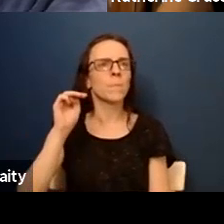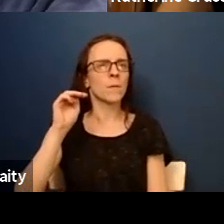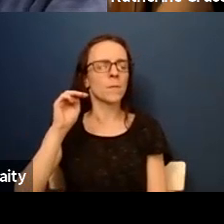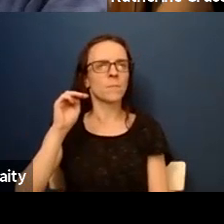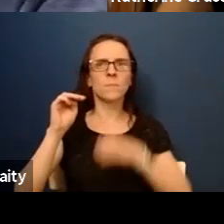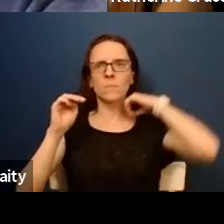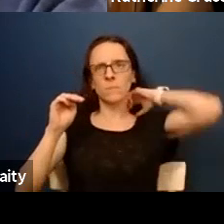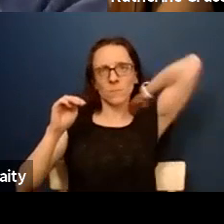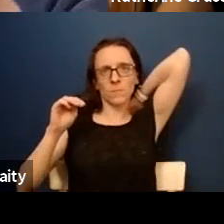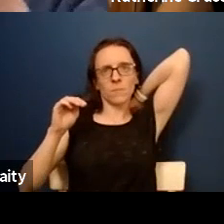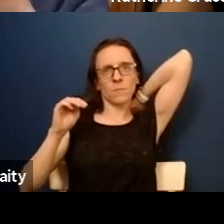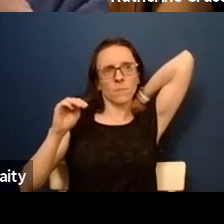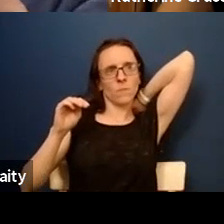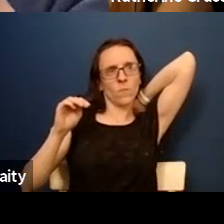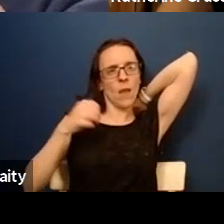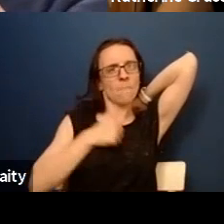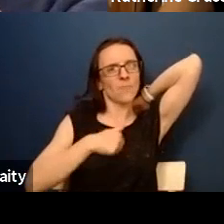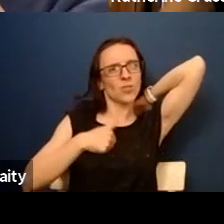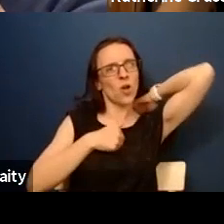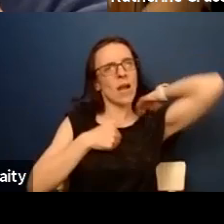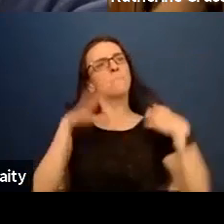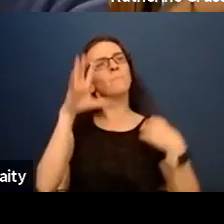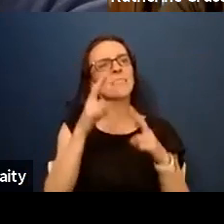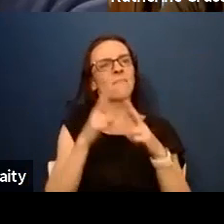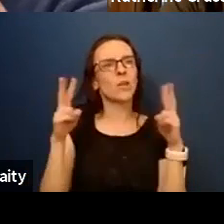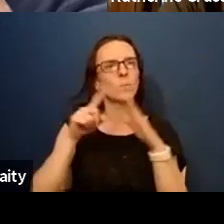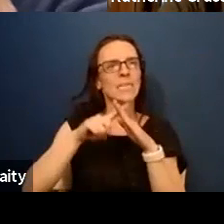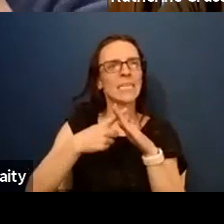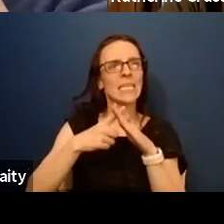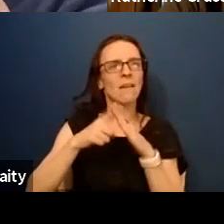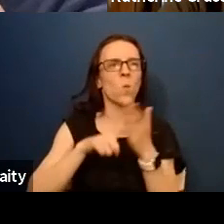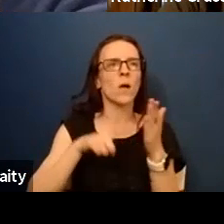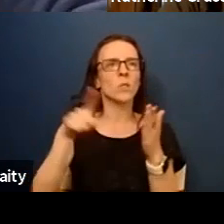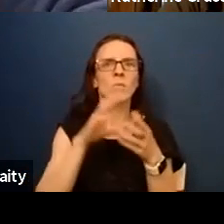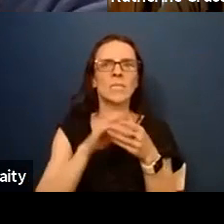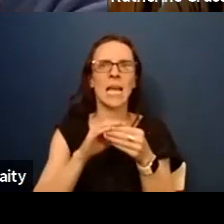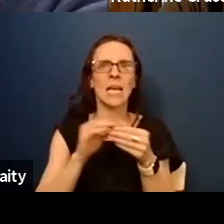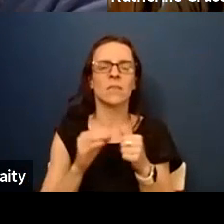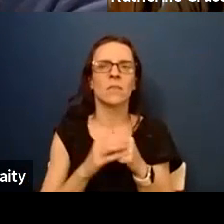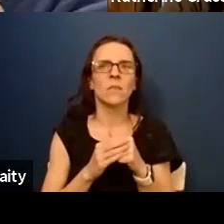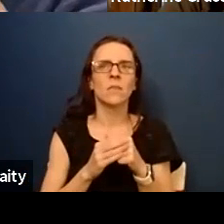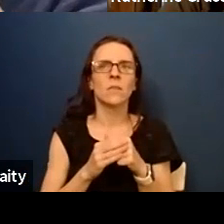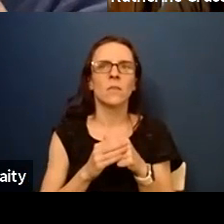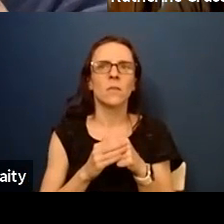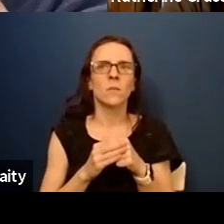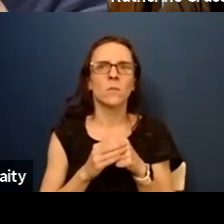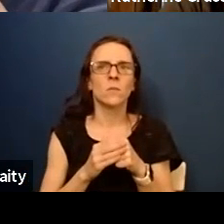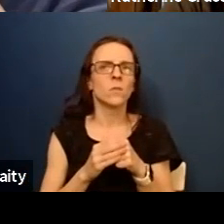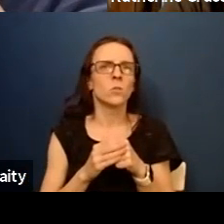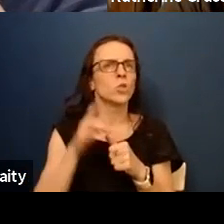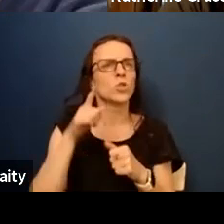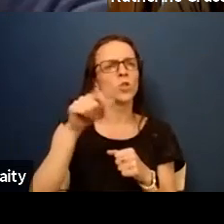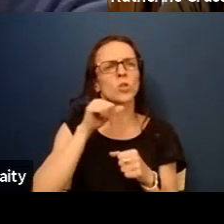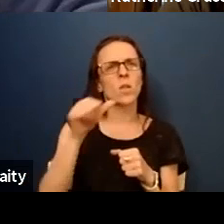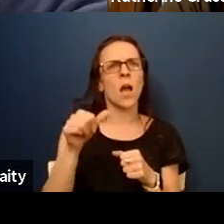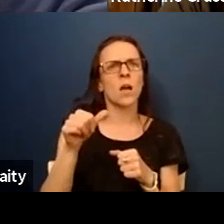I'm sorry, I missed the very beginning of what you said because I'm not, so how would you were saying you're not sure how